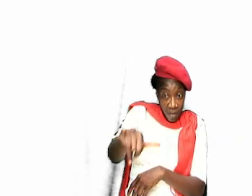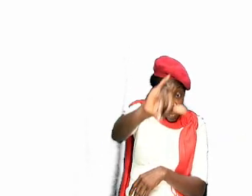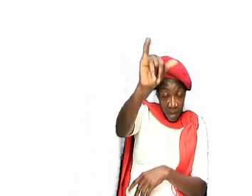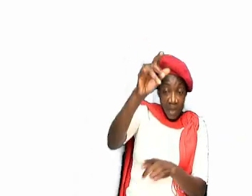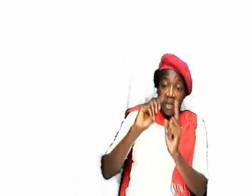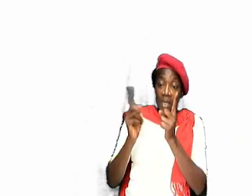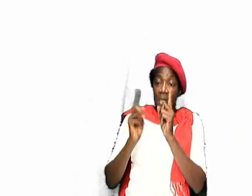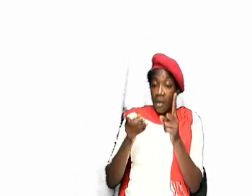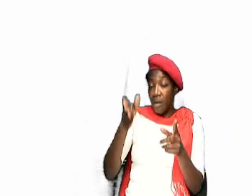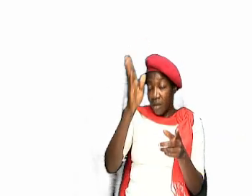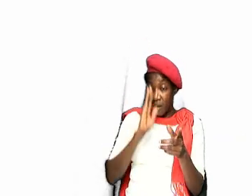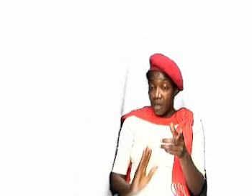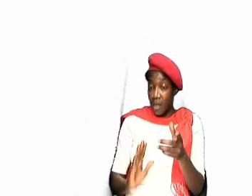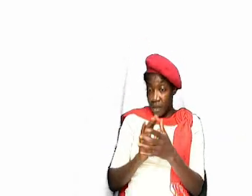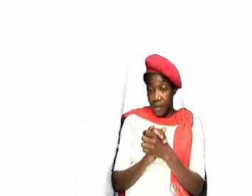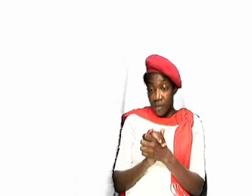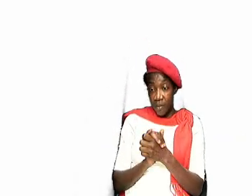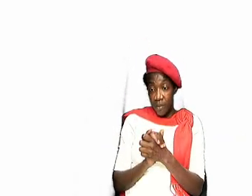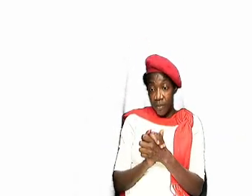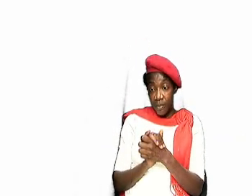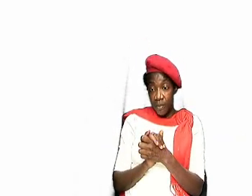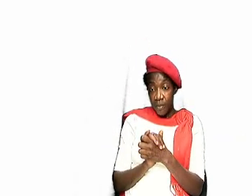talk to God.